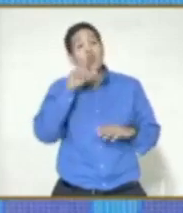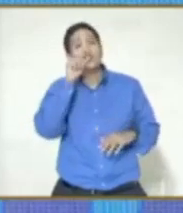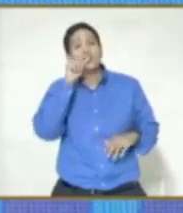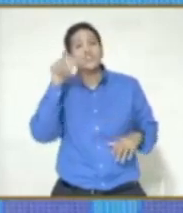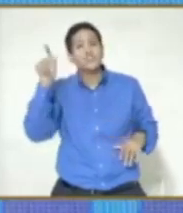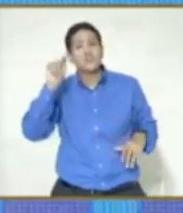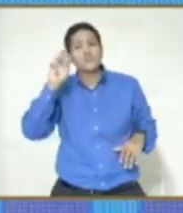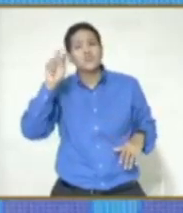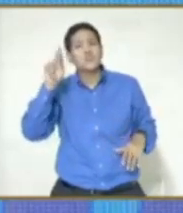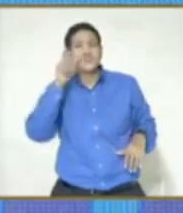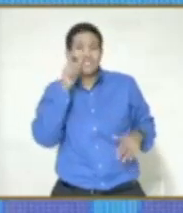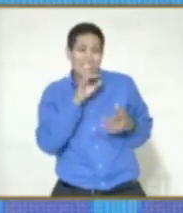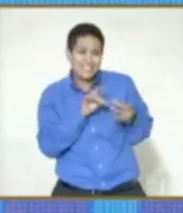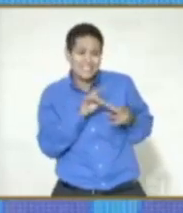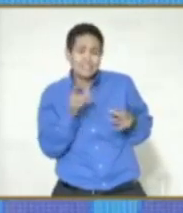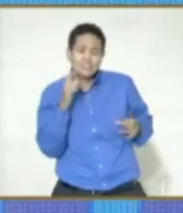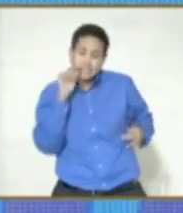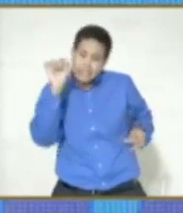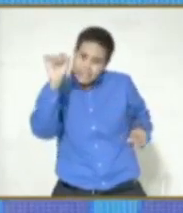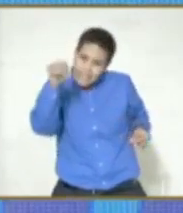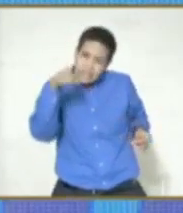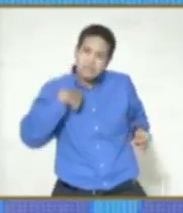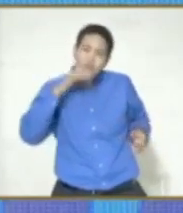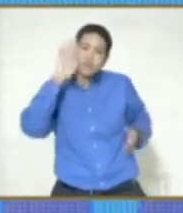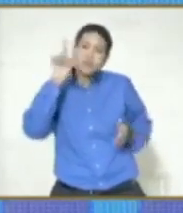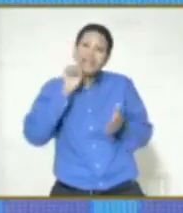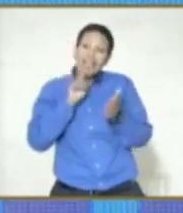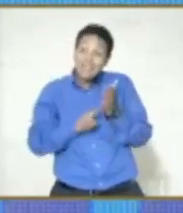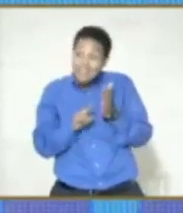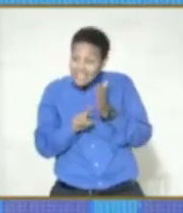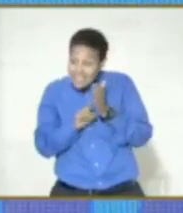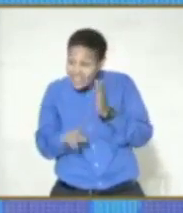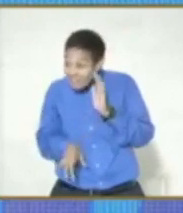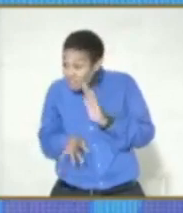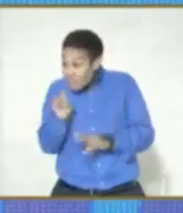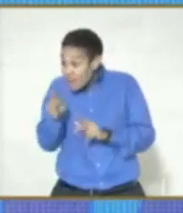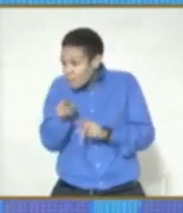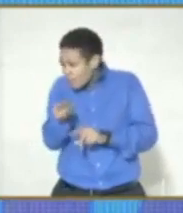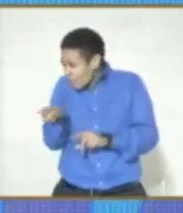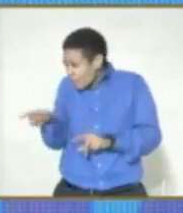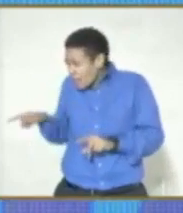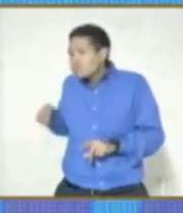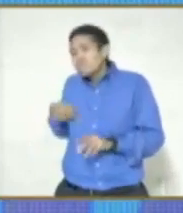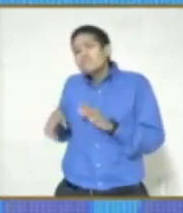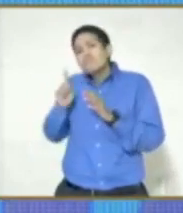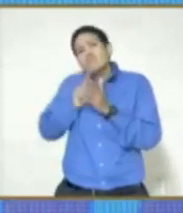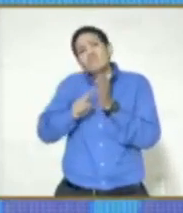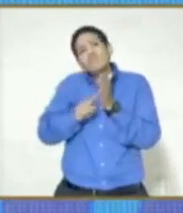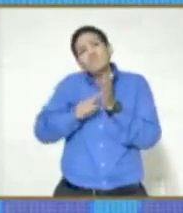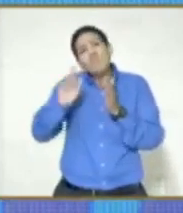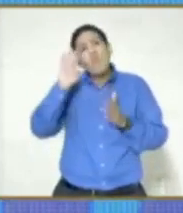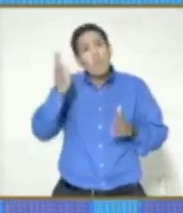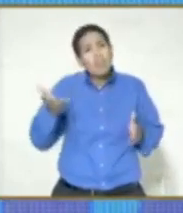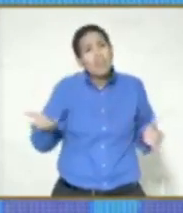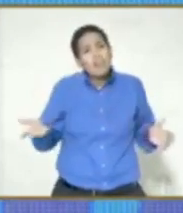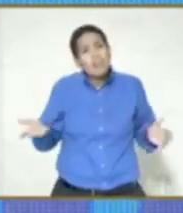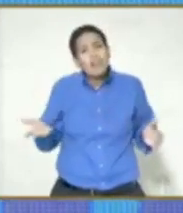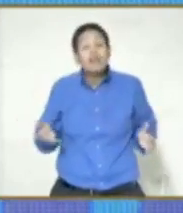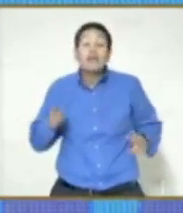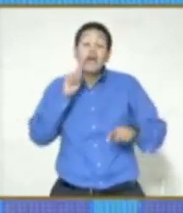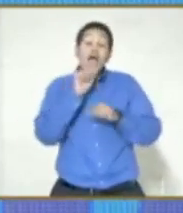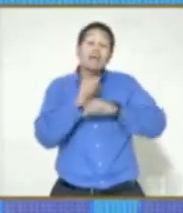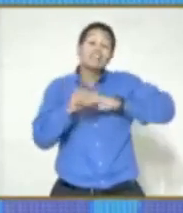yes, we will investigate where we find these people. And let me also say that there